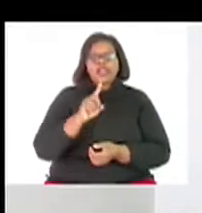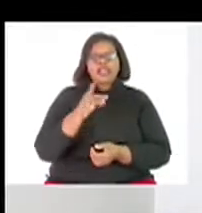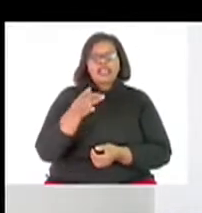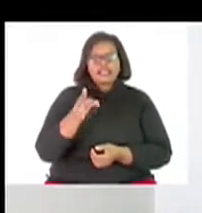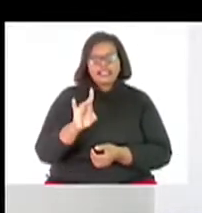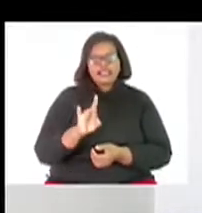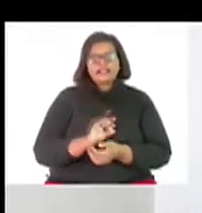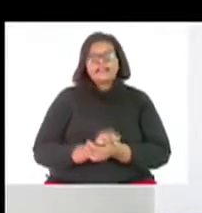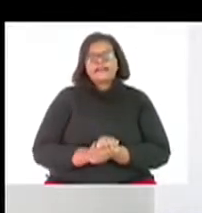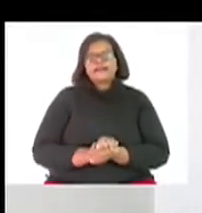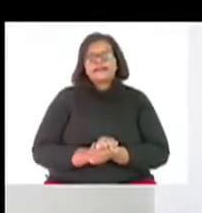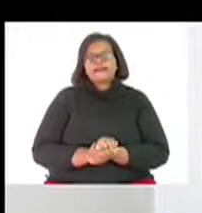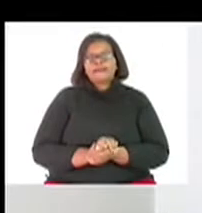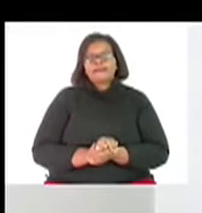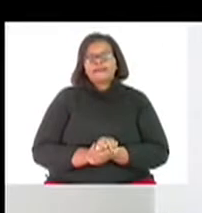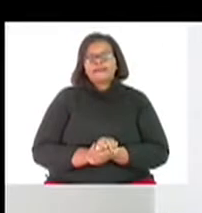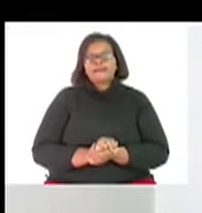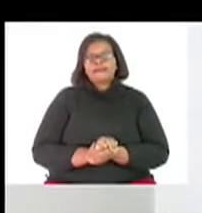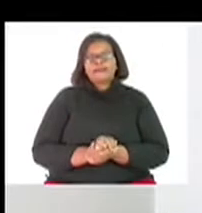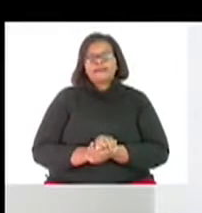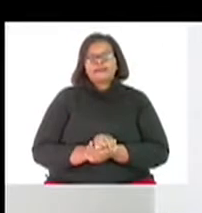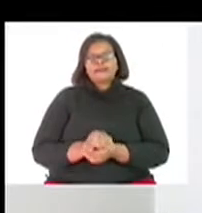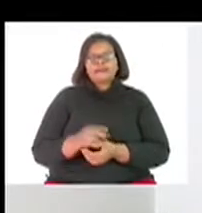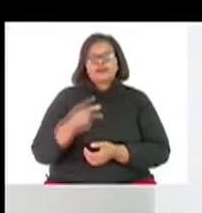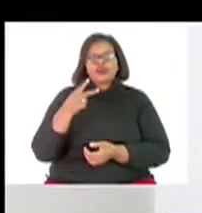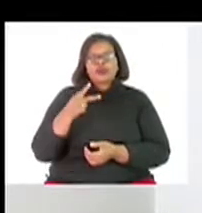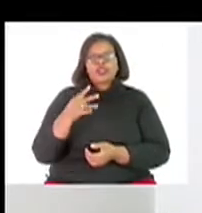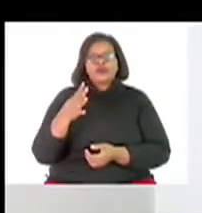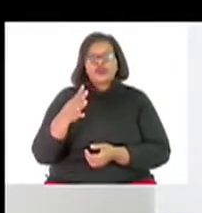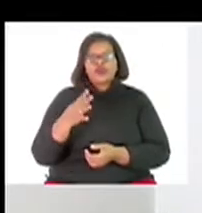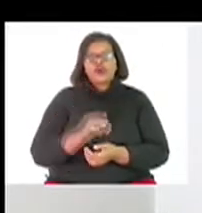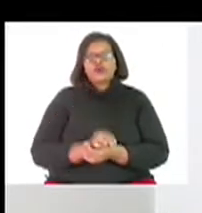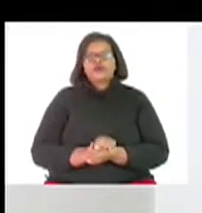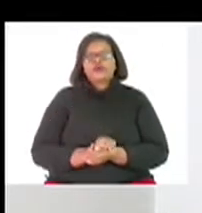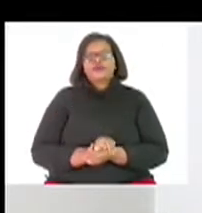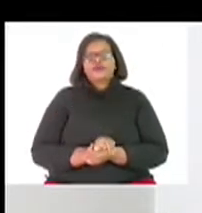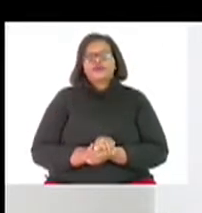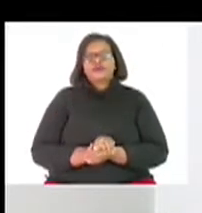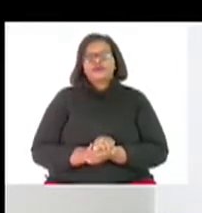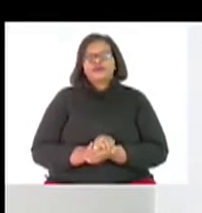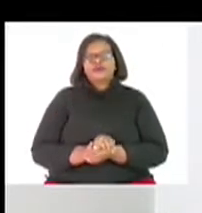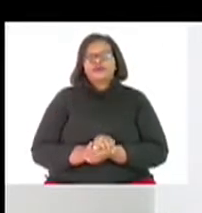18, 18, 24,